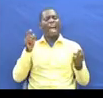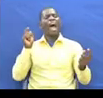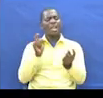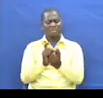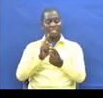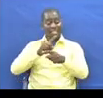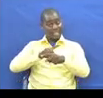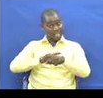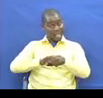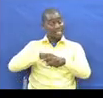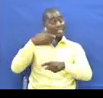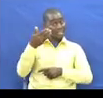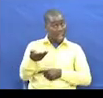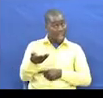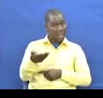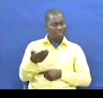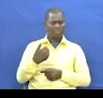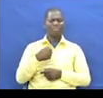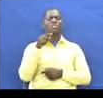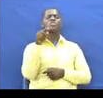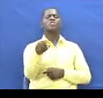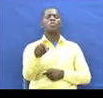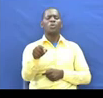yes. So when we meet next time,